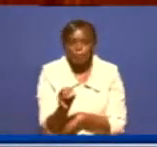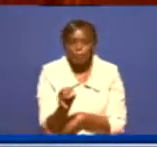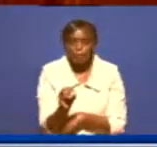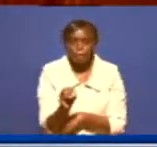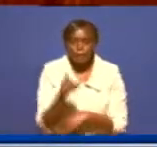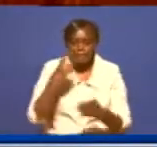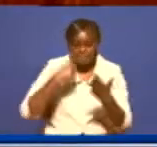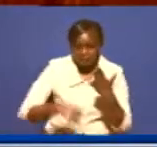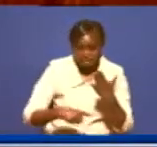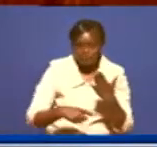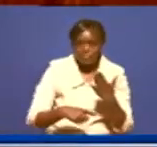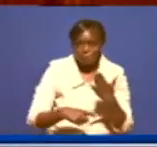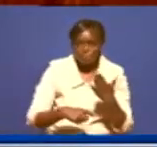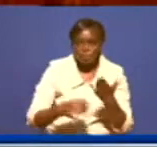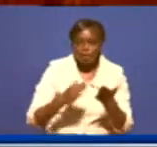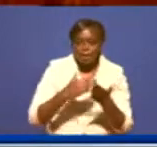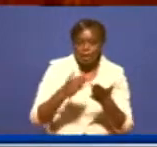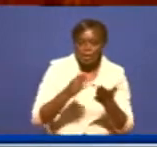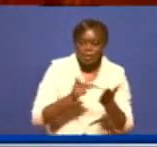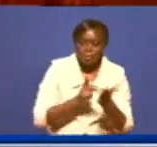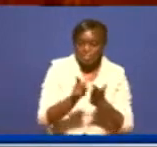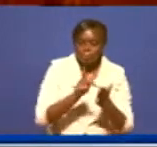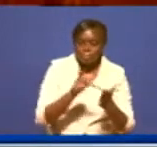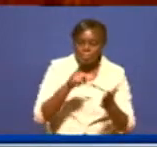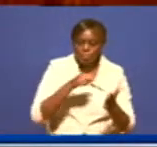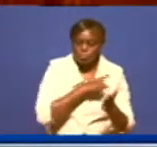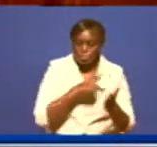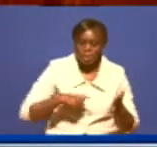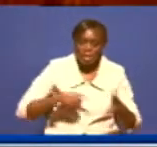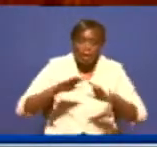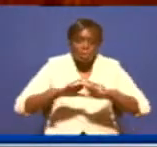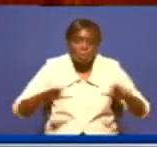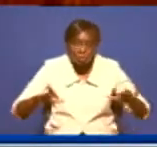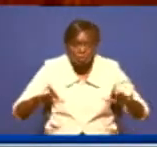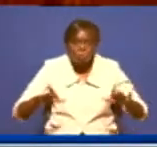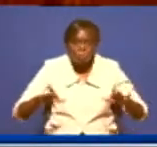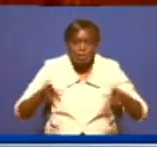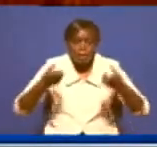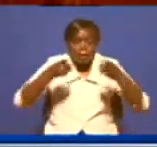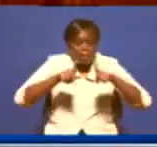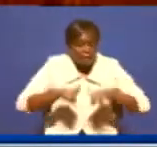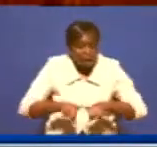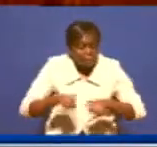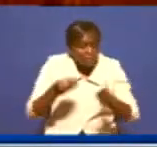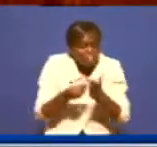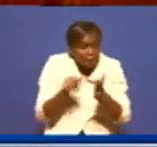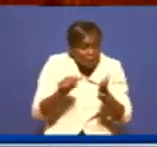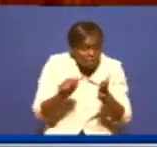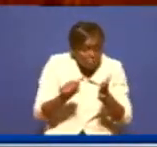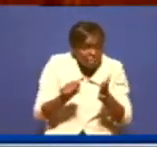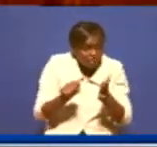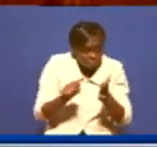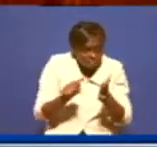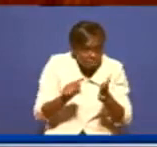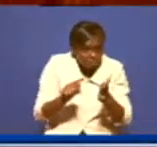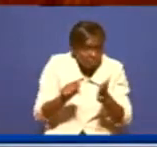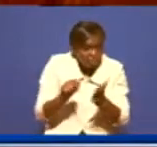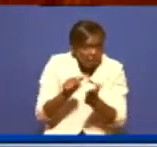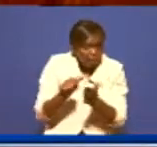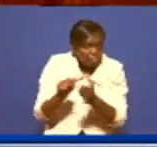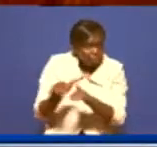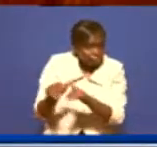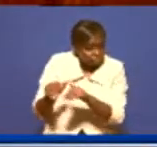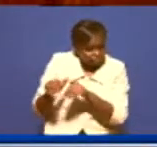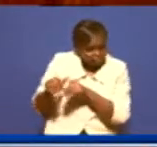taxes on the rent that we pay to our landlords. In the event that that money is withheld,